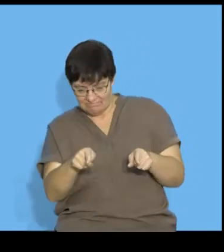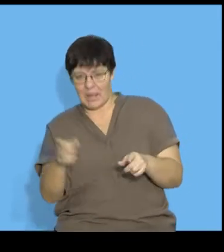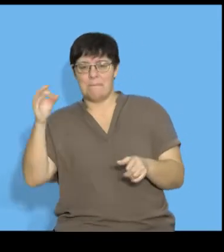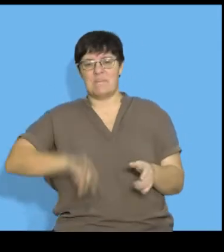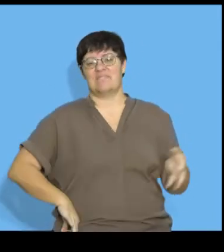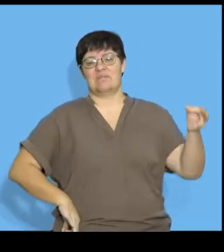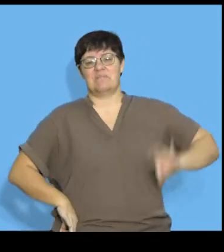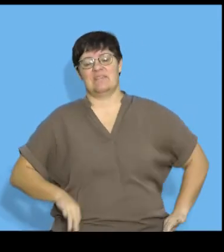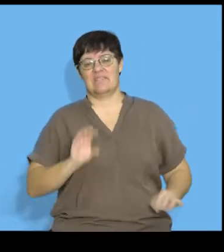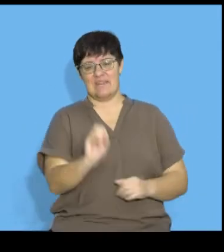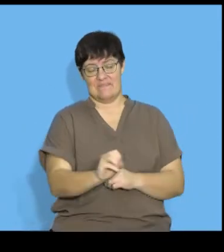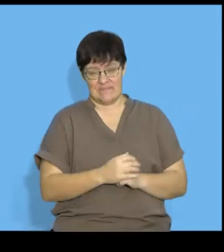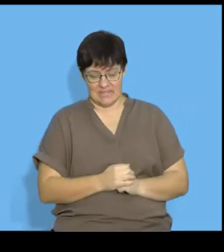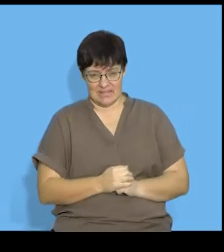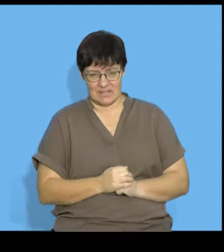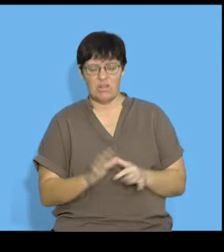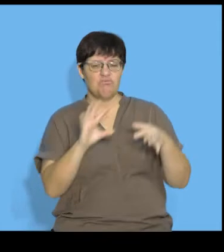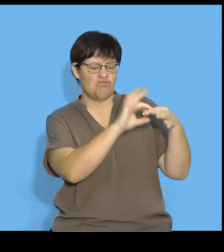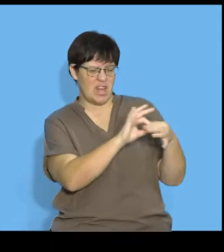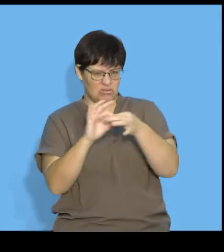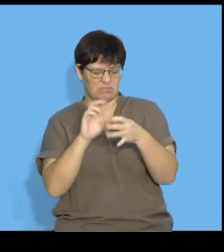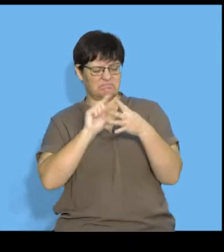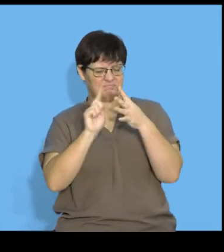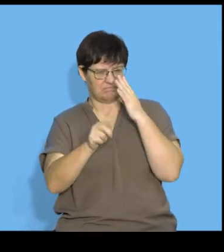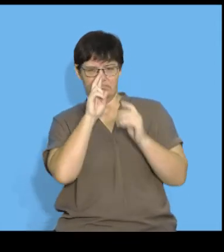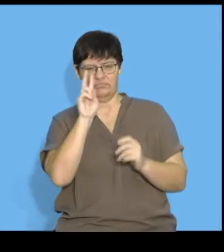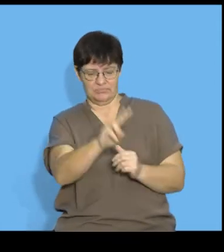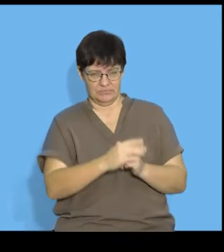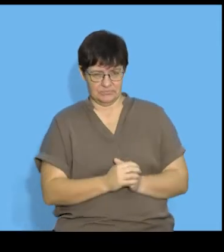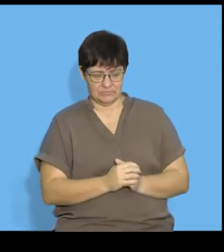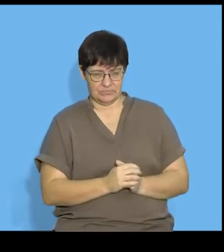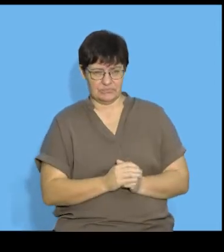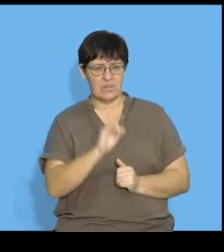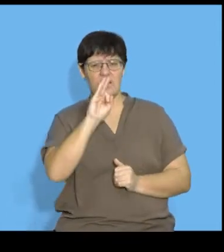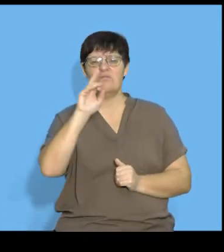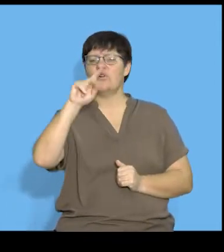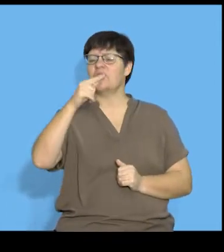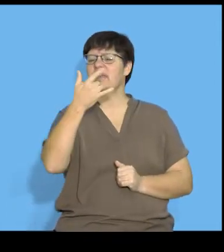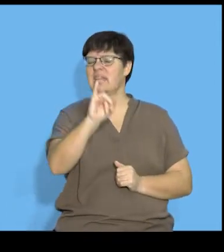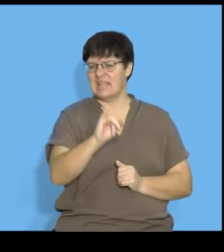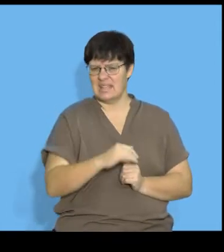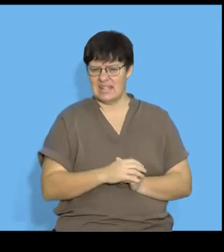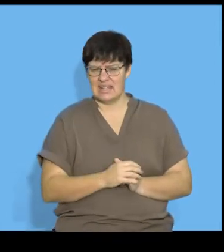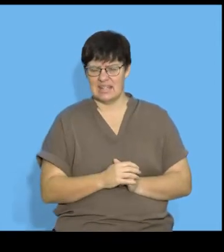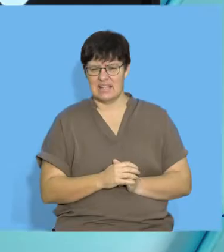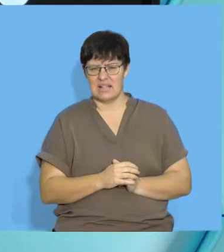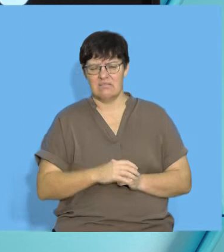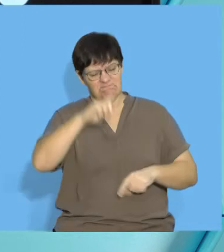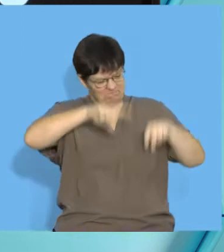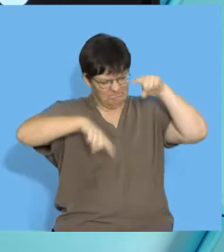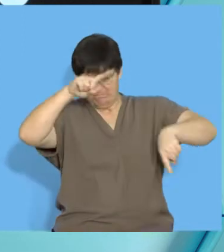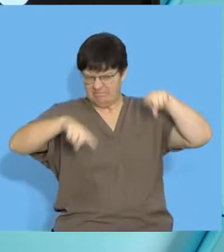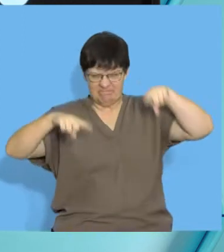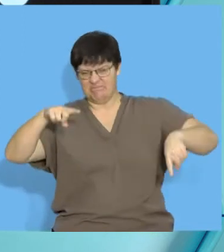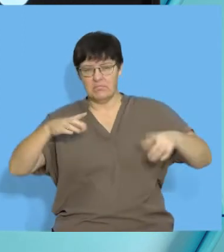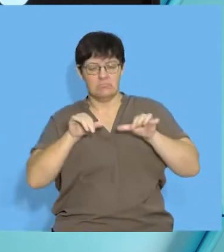at the different relationships there. So when it comes to fungi, they have this various ways of which they